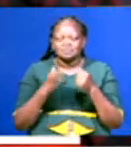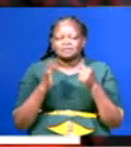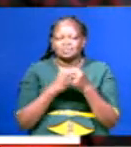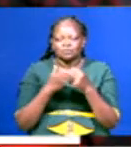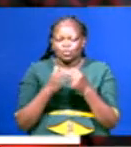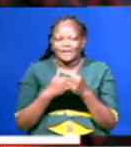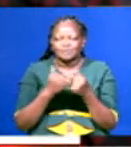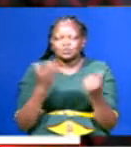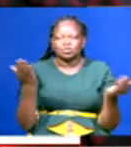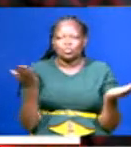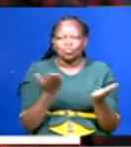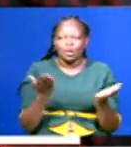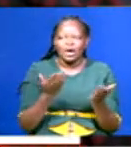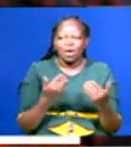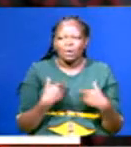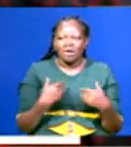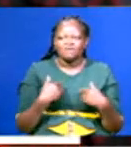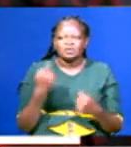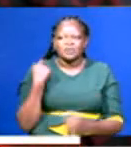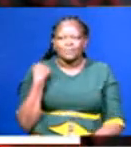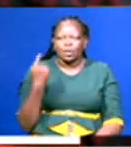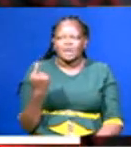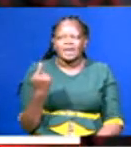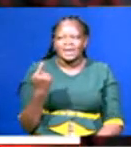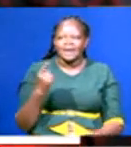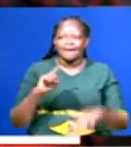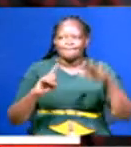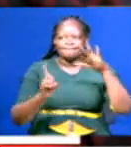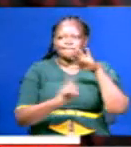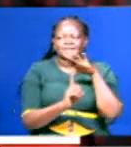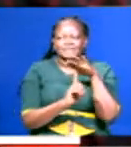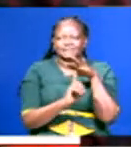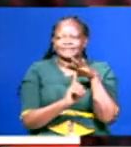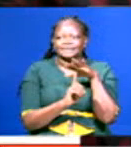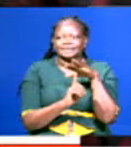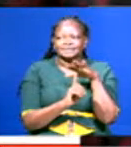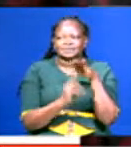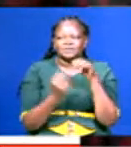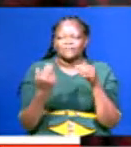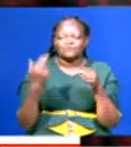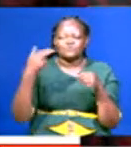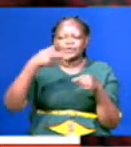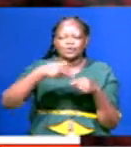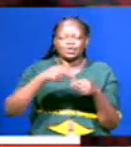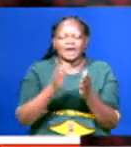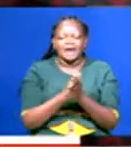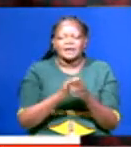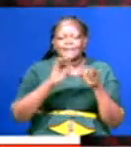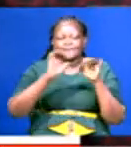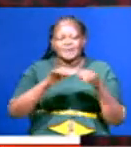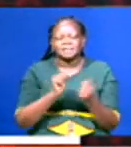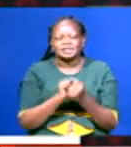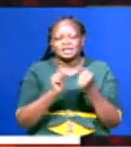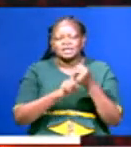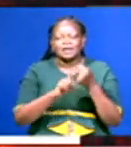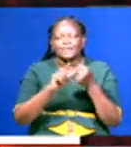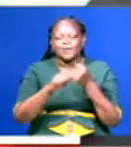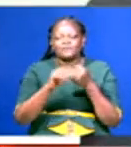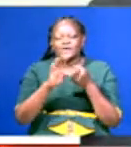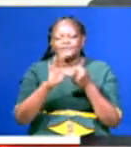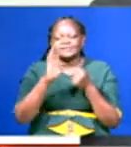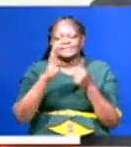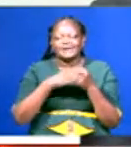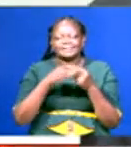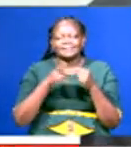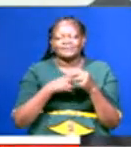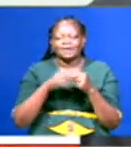where there is a number one, Ministry of Petroleum and Mining, 16.597 billion,